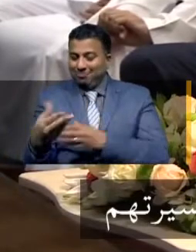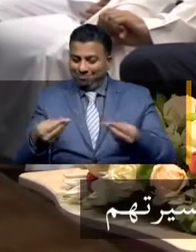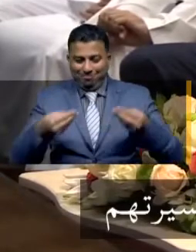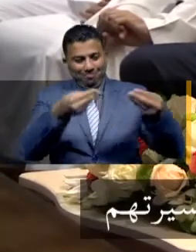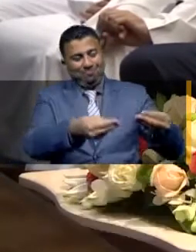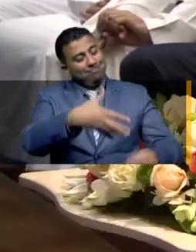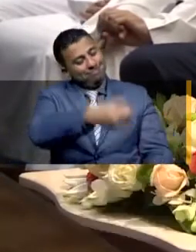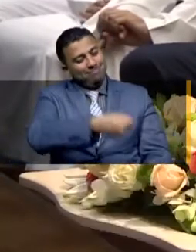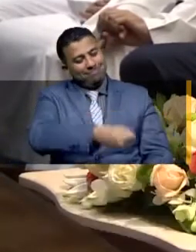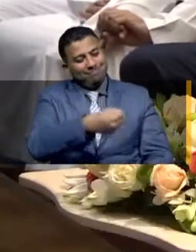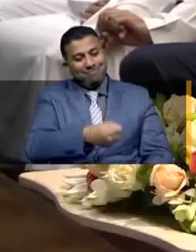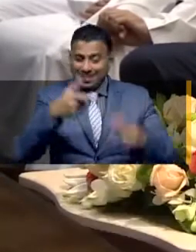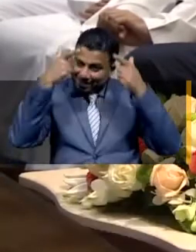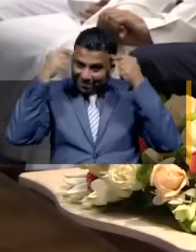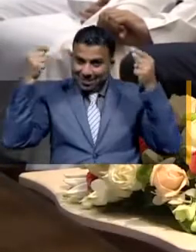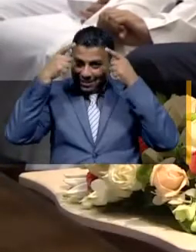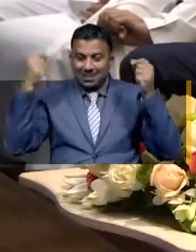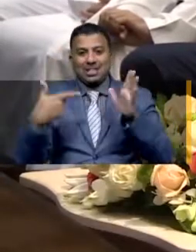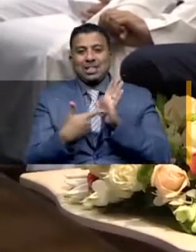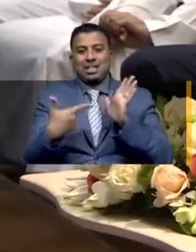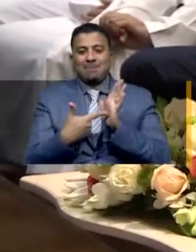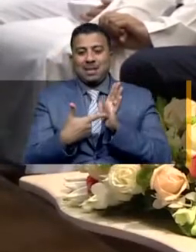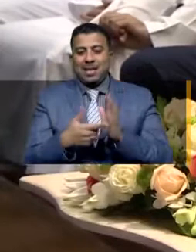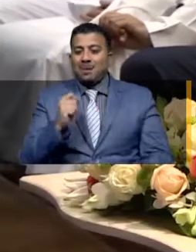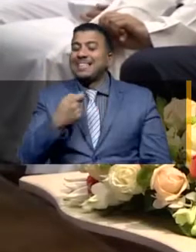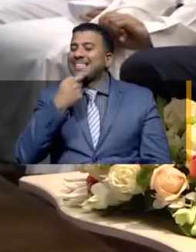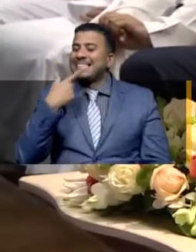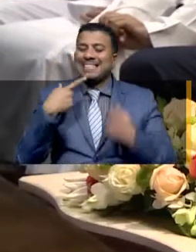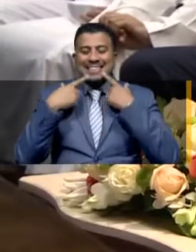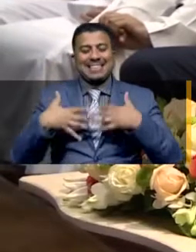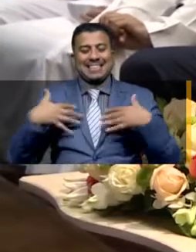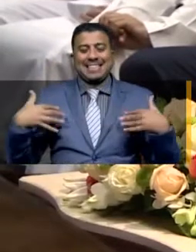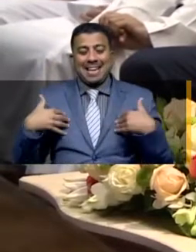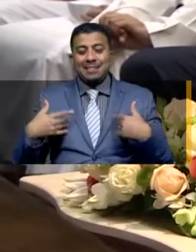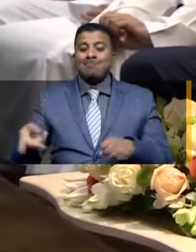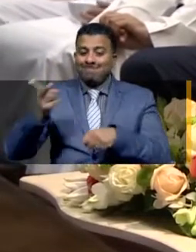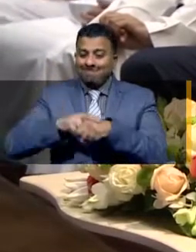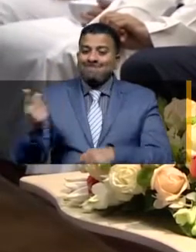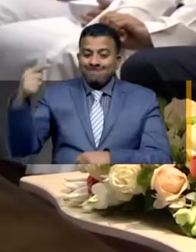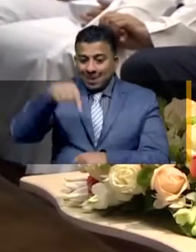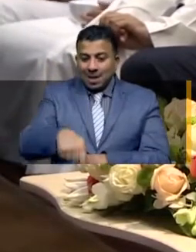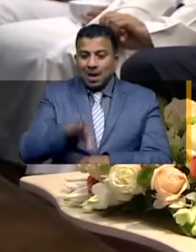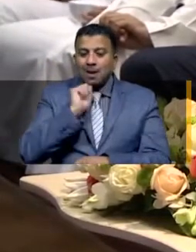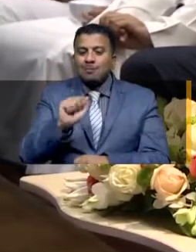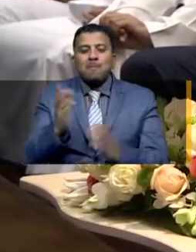of those universities. I am very happy to be back here today and